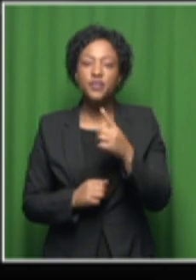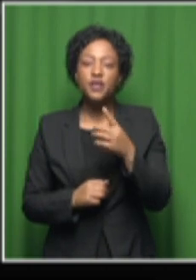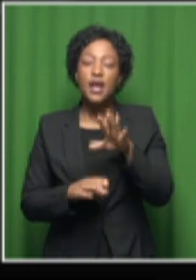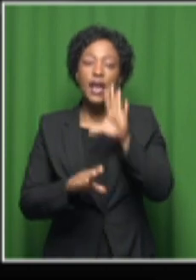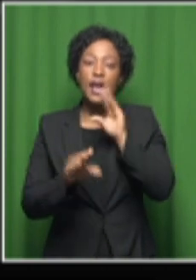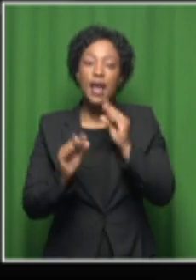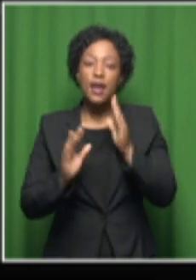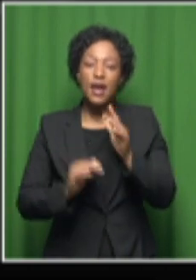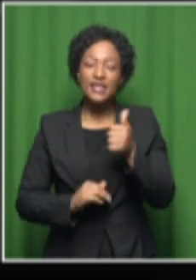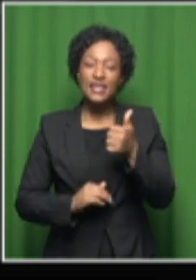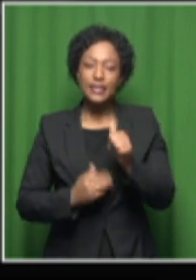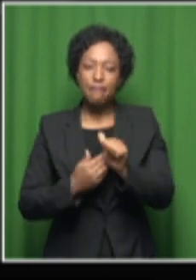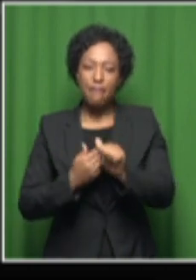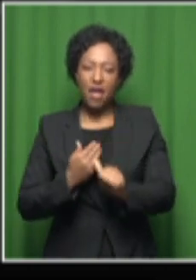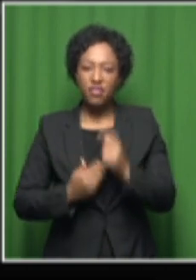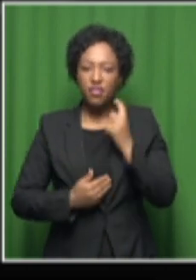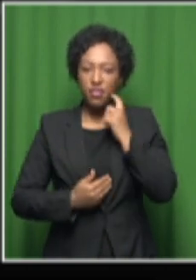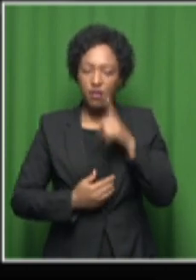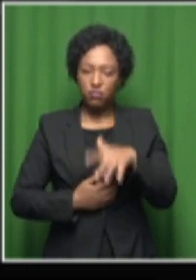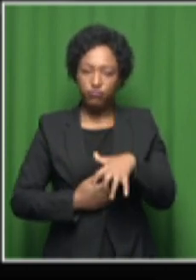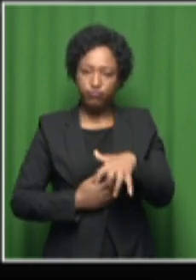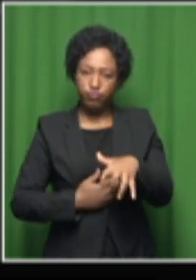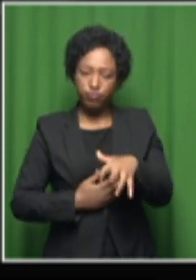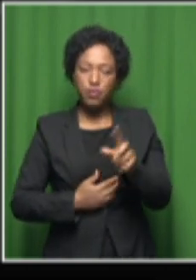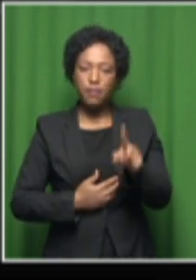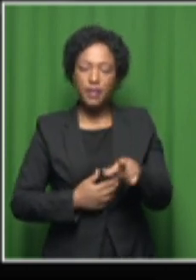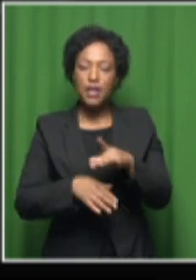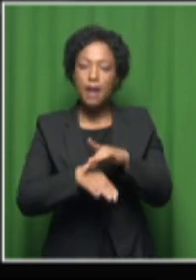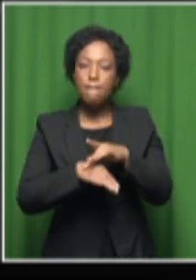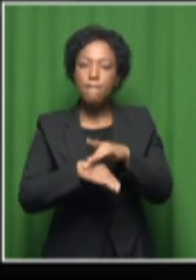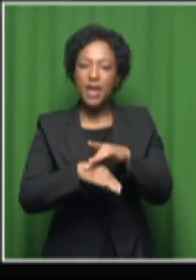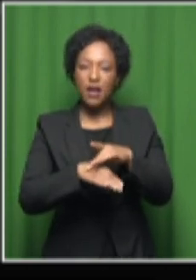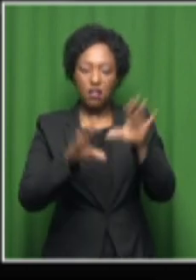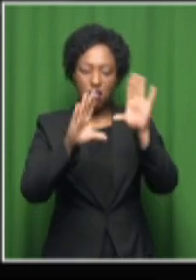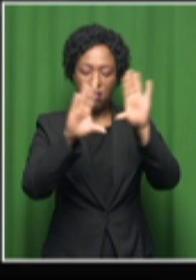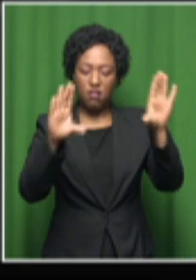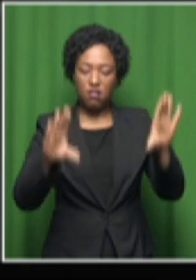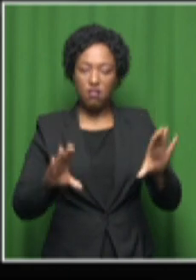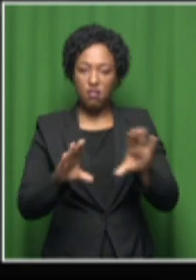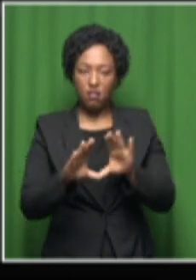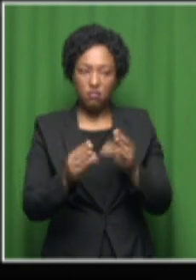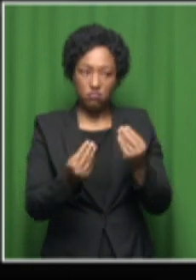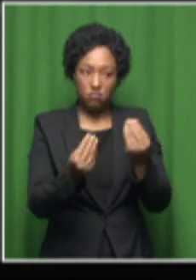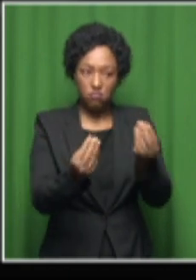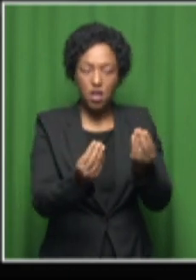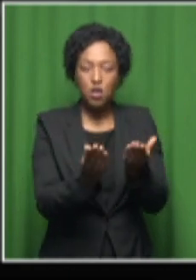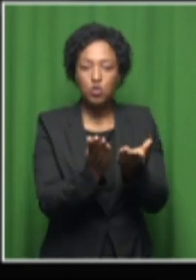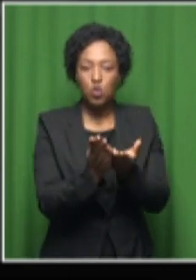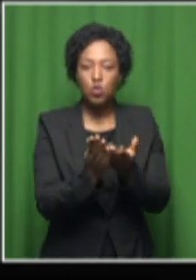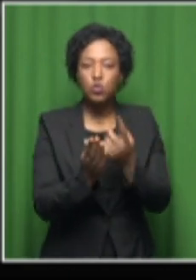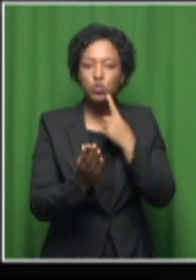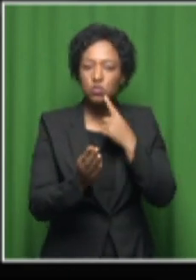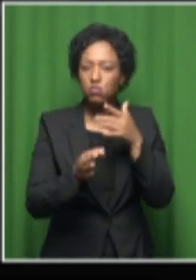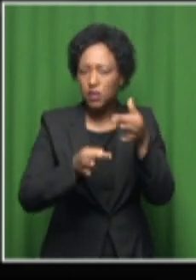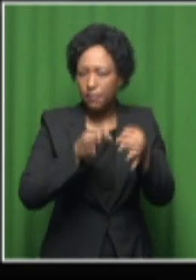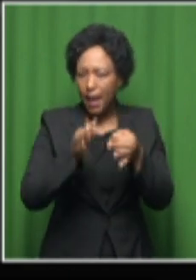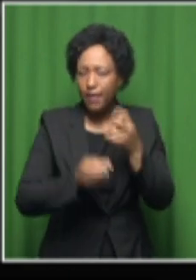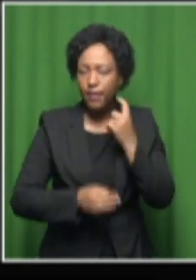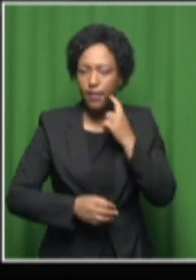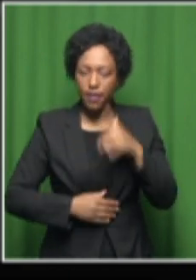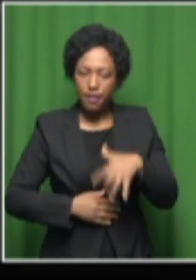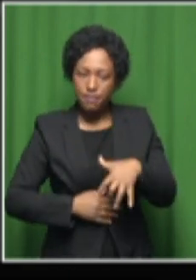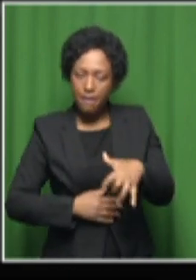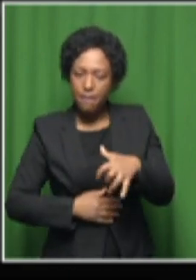pregnant will be required to submit a medical certificate indicating the status of their pregnancy